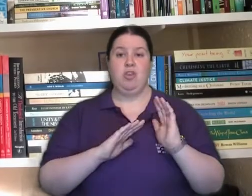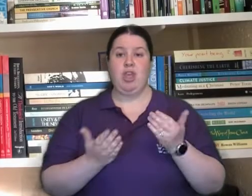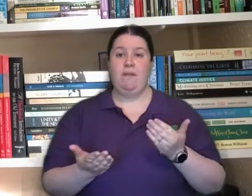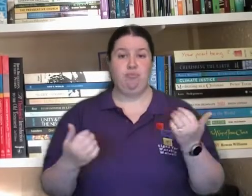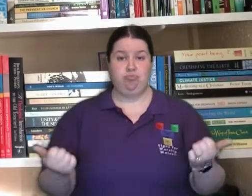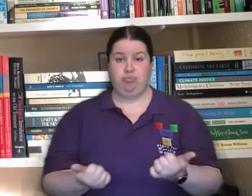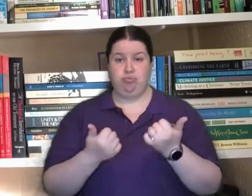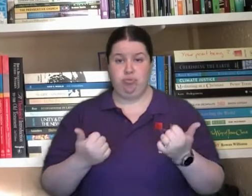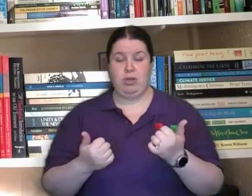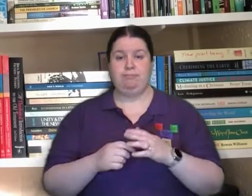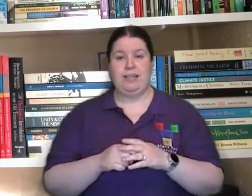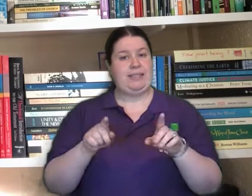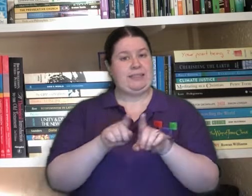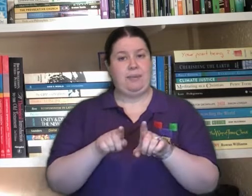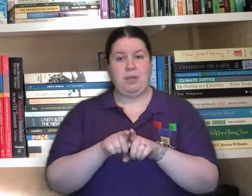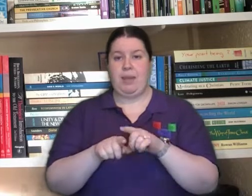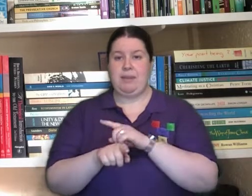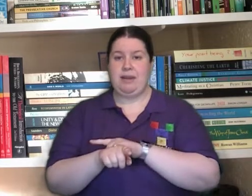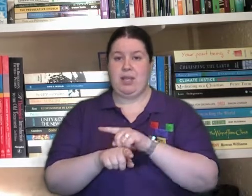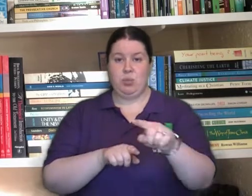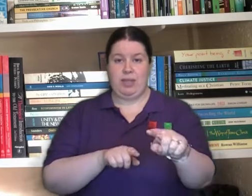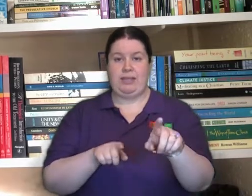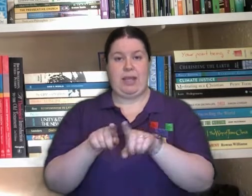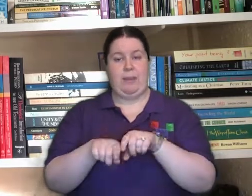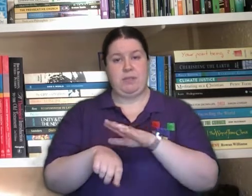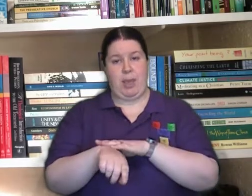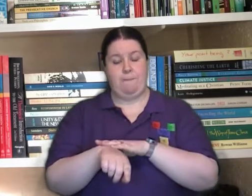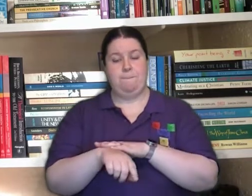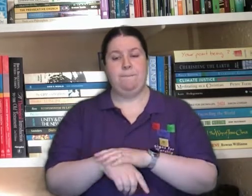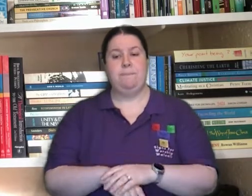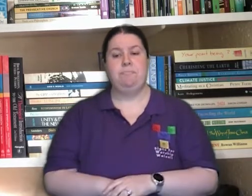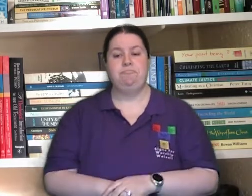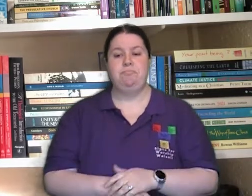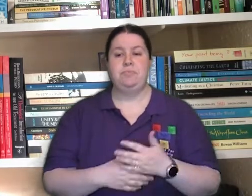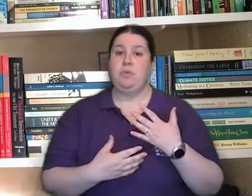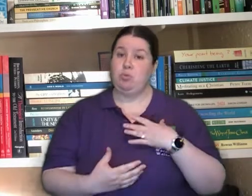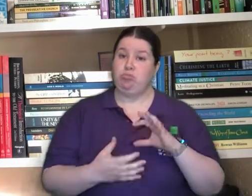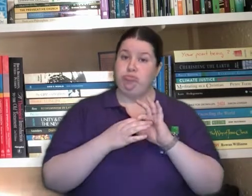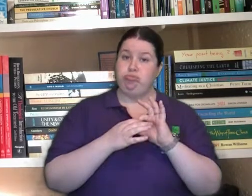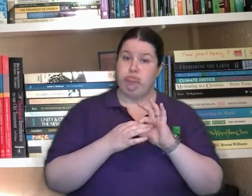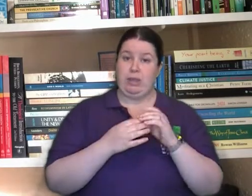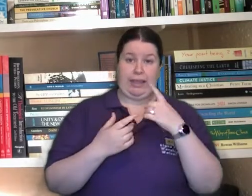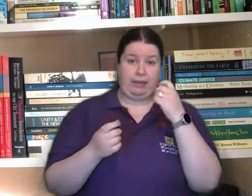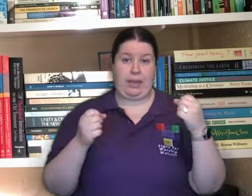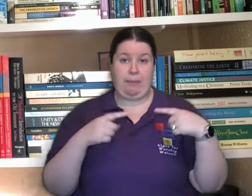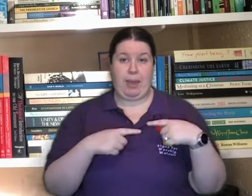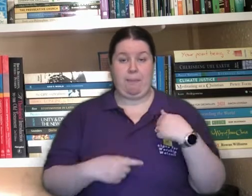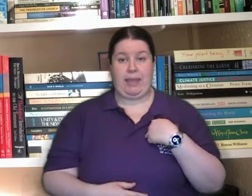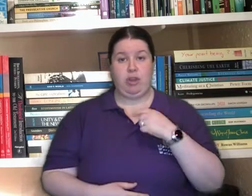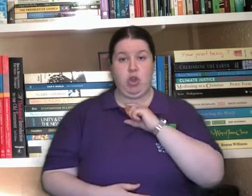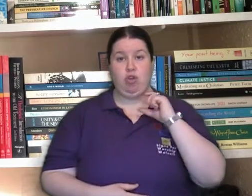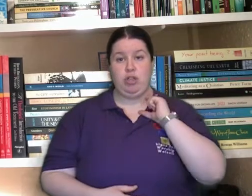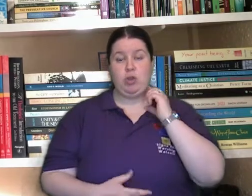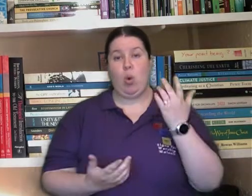That's all for this online service. As always, we will be back here, same time, same place, next week. And in the meantime, if you'd like to get in touch,